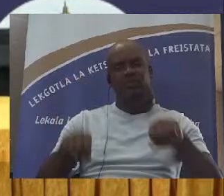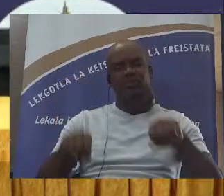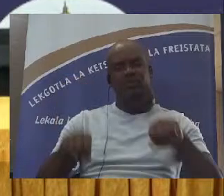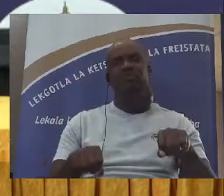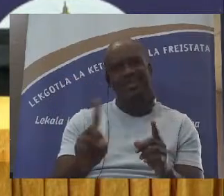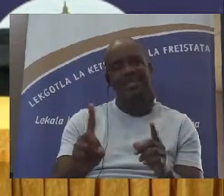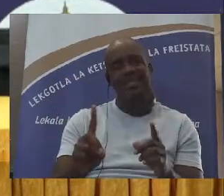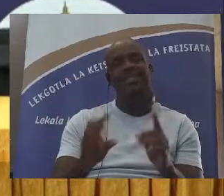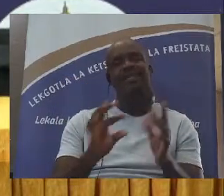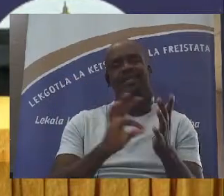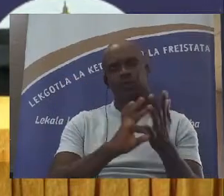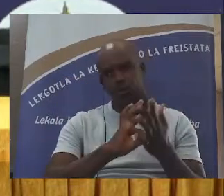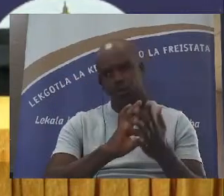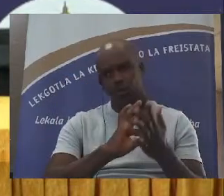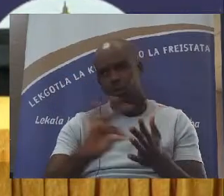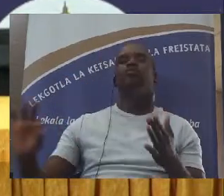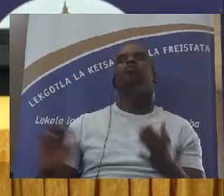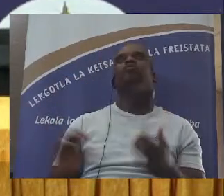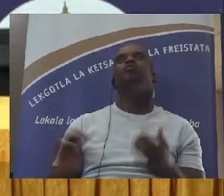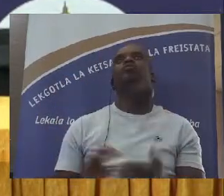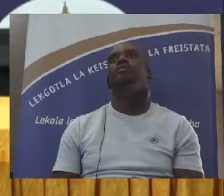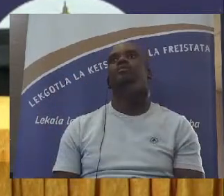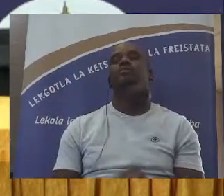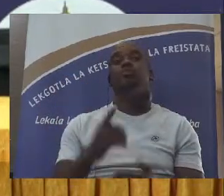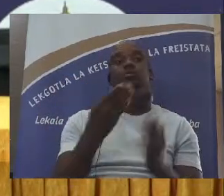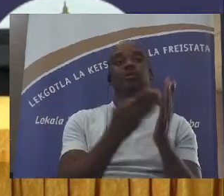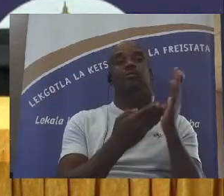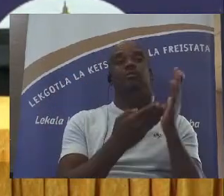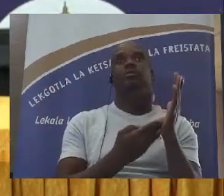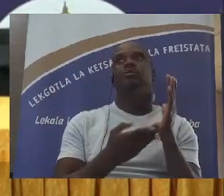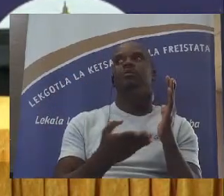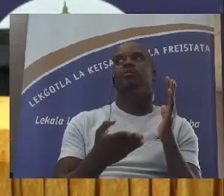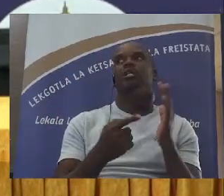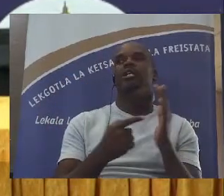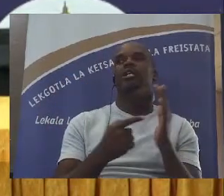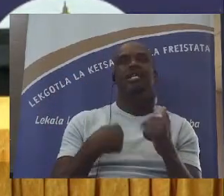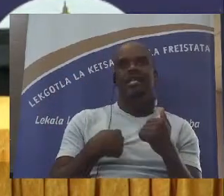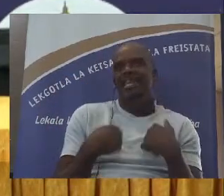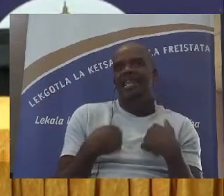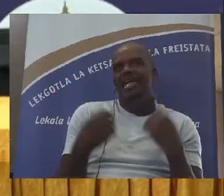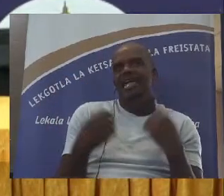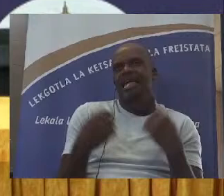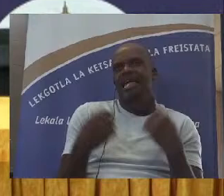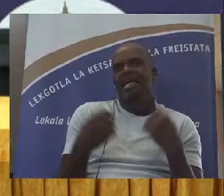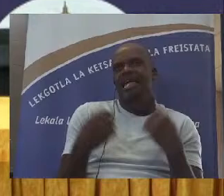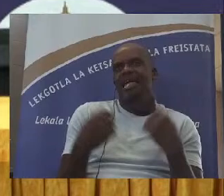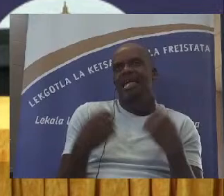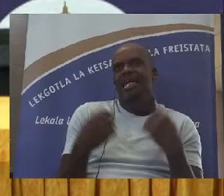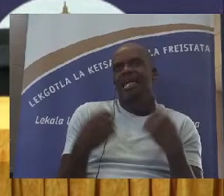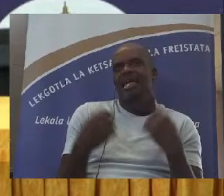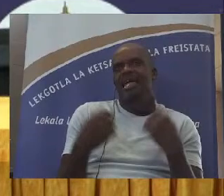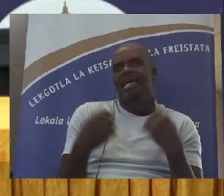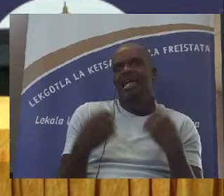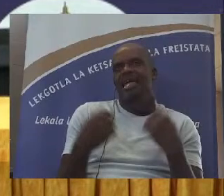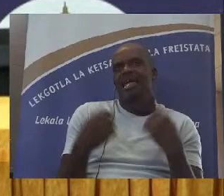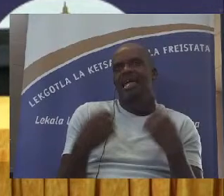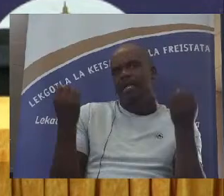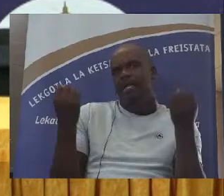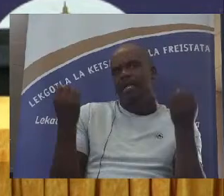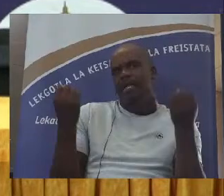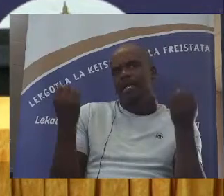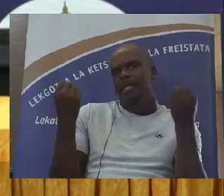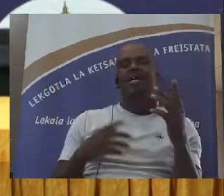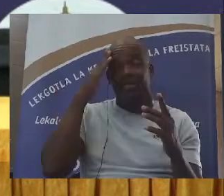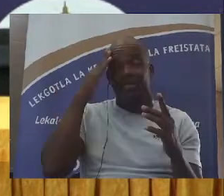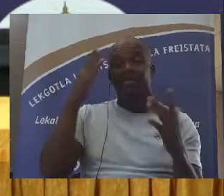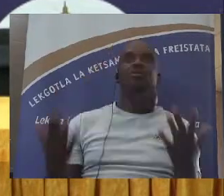remove the red tape. Nah. Ha ke batlo nka ka hore ke a utlwisisa. Ke even red tape eo. Toboketse la o